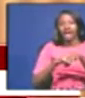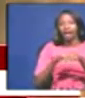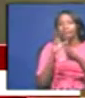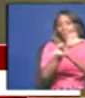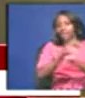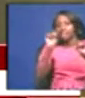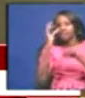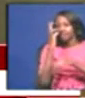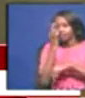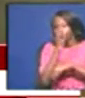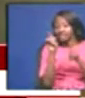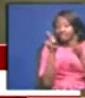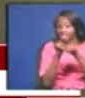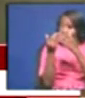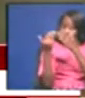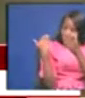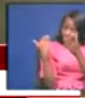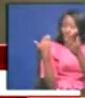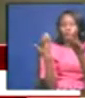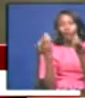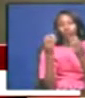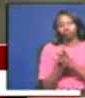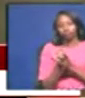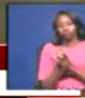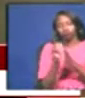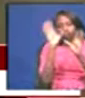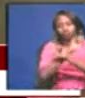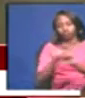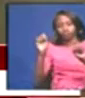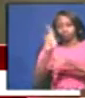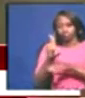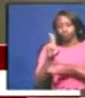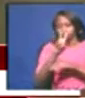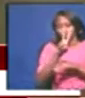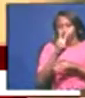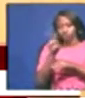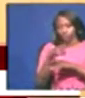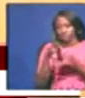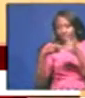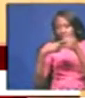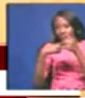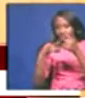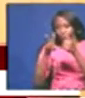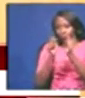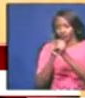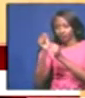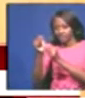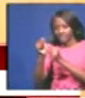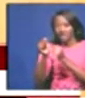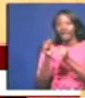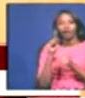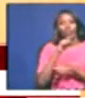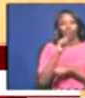former President Uhuru Kenyatta's administration between the year 2007 and 2015. Kenjan Managing Director